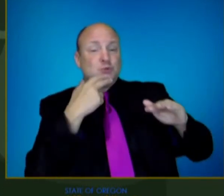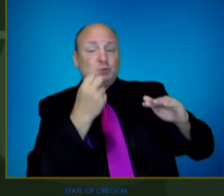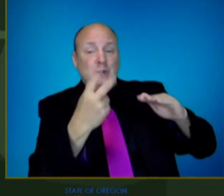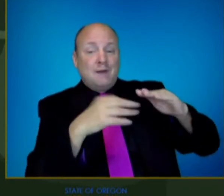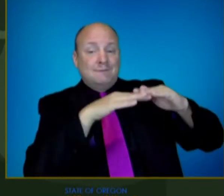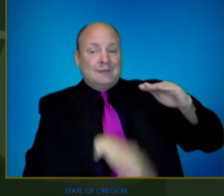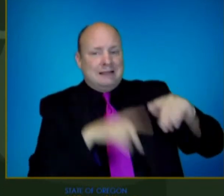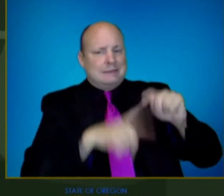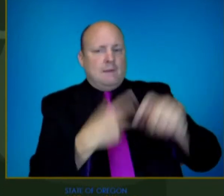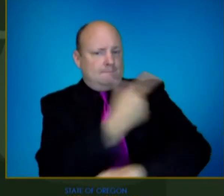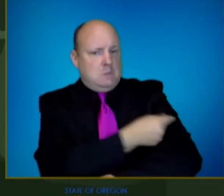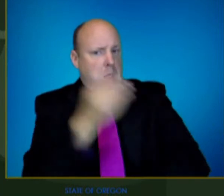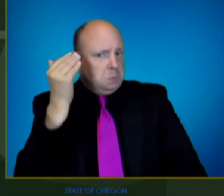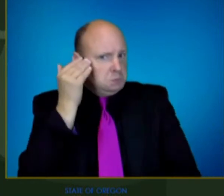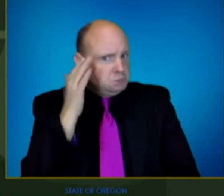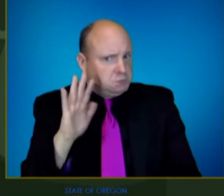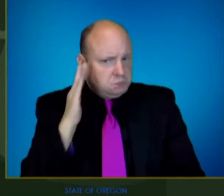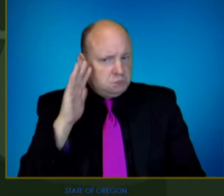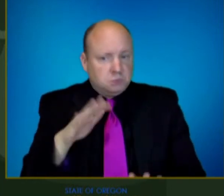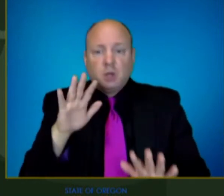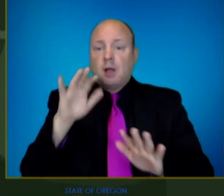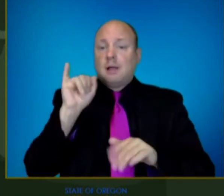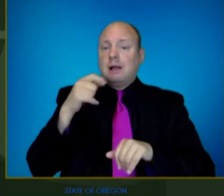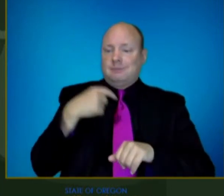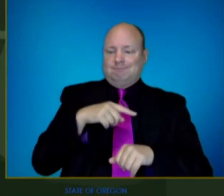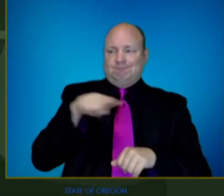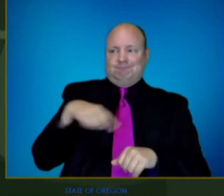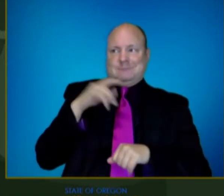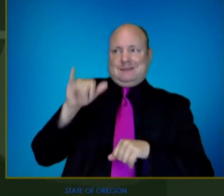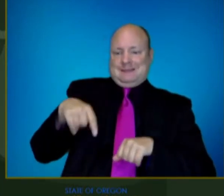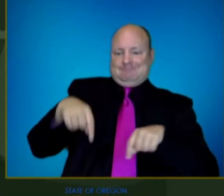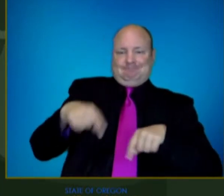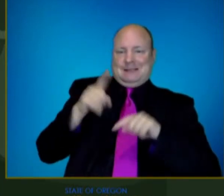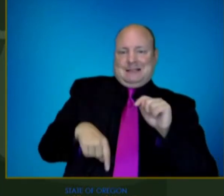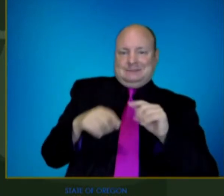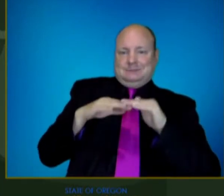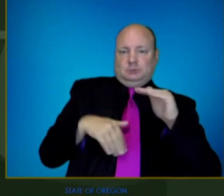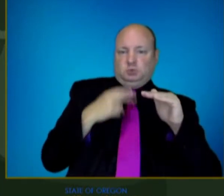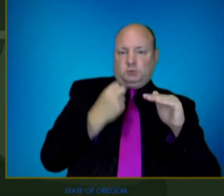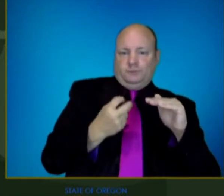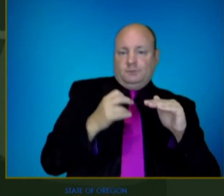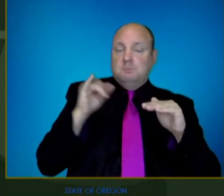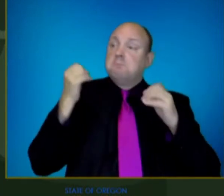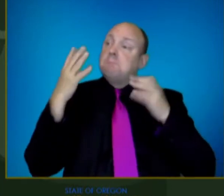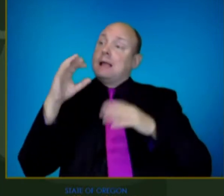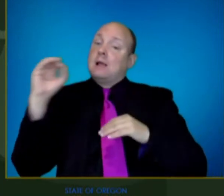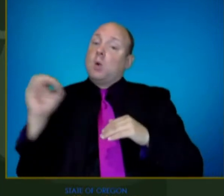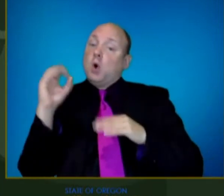at this point in time. We also have many Oregonians who are